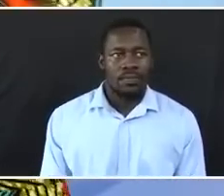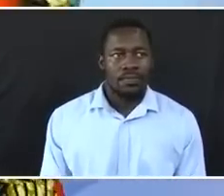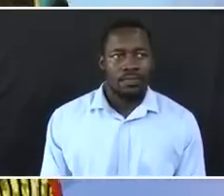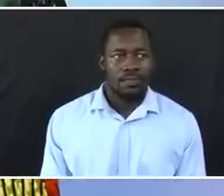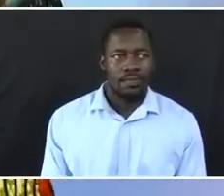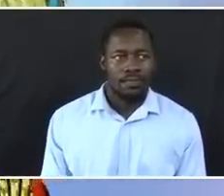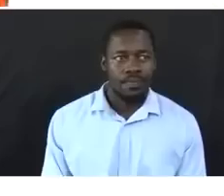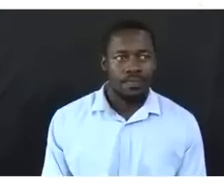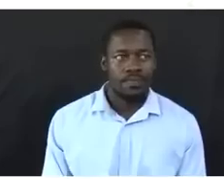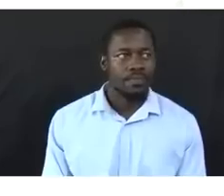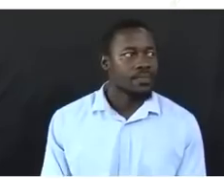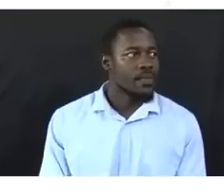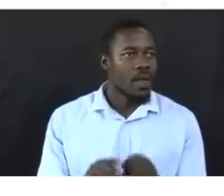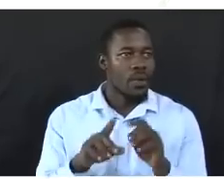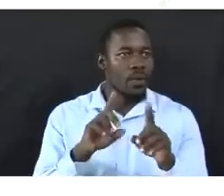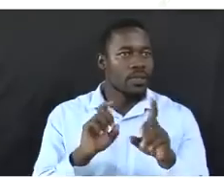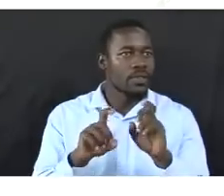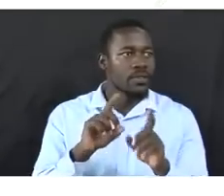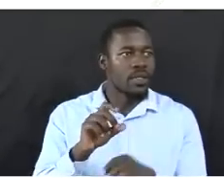Number two.